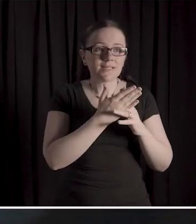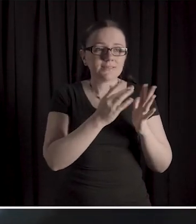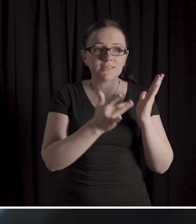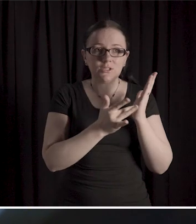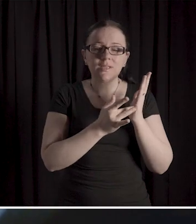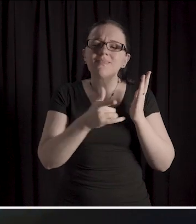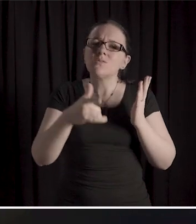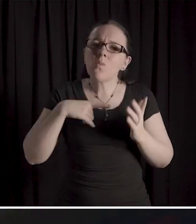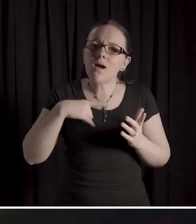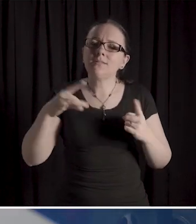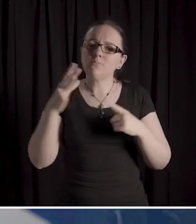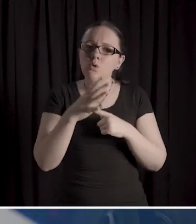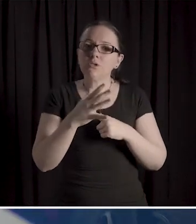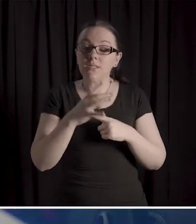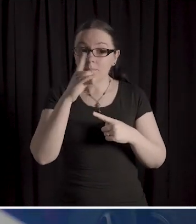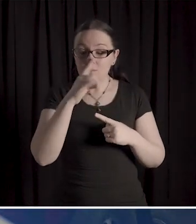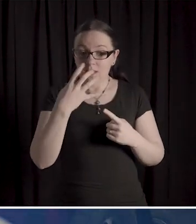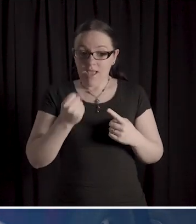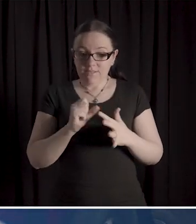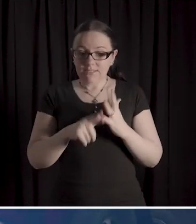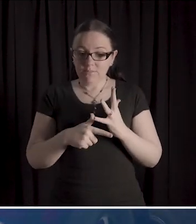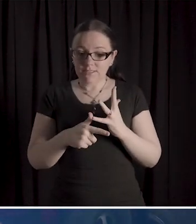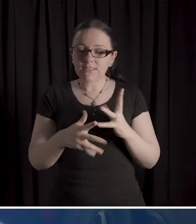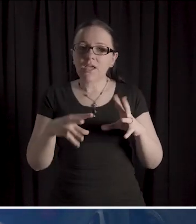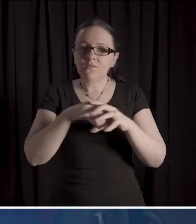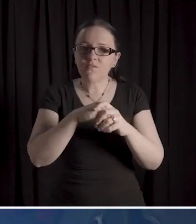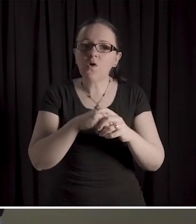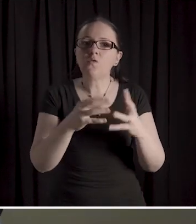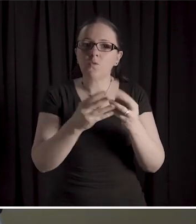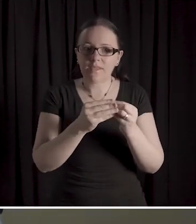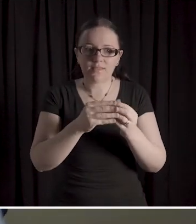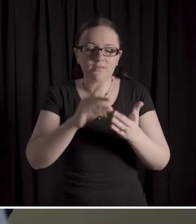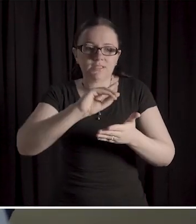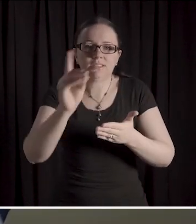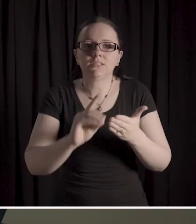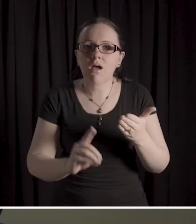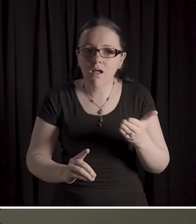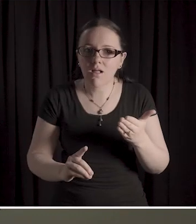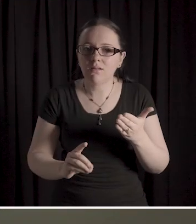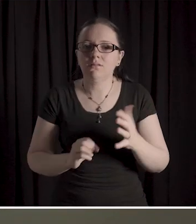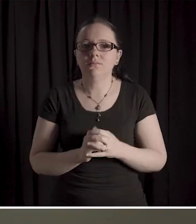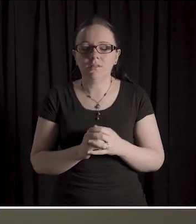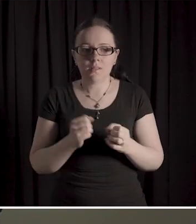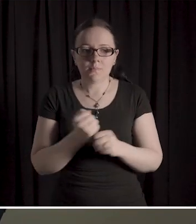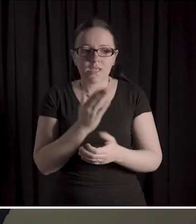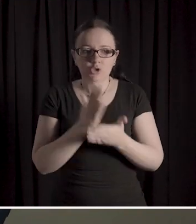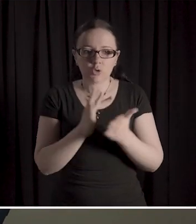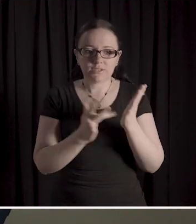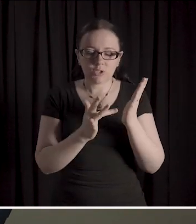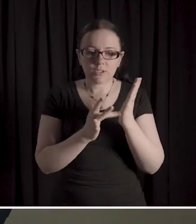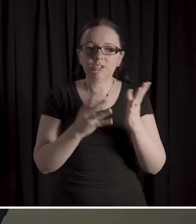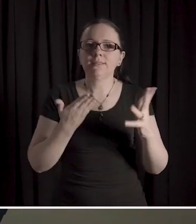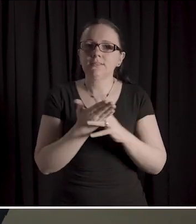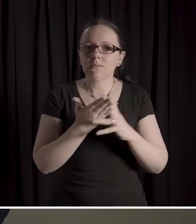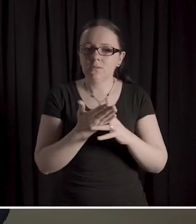critical that people with disabilities play part of the user design process in the development of technology.